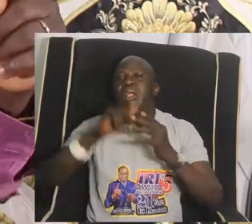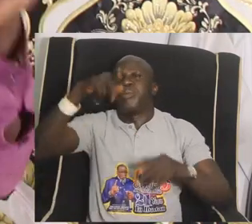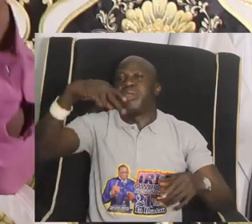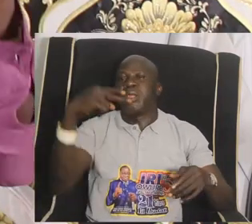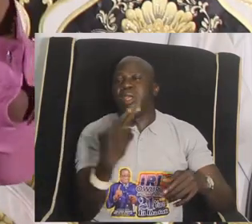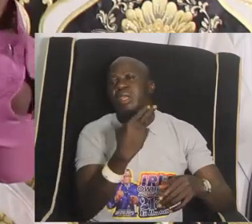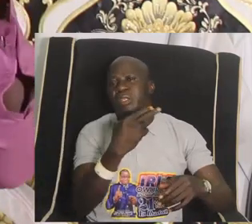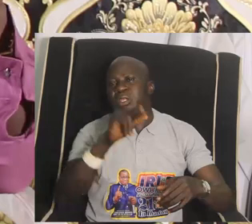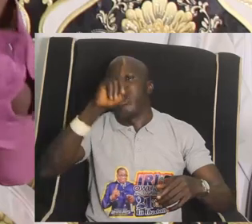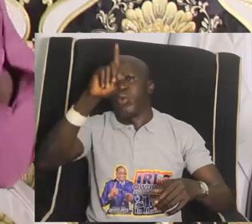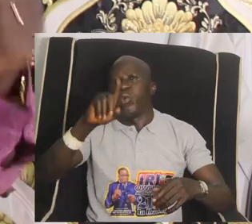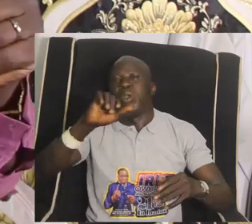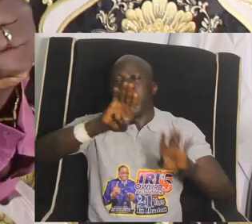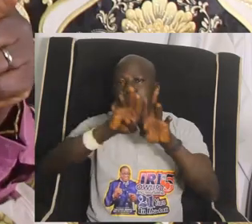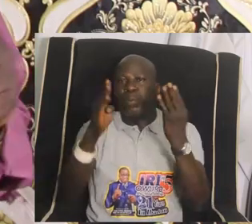Harcourt,